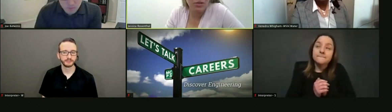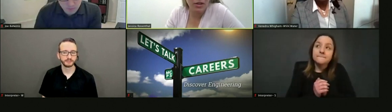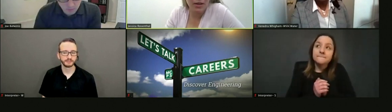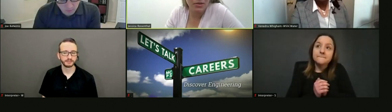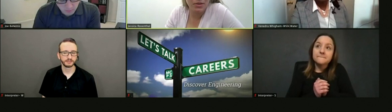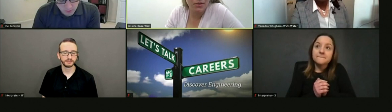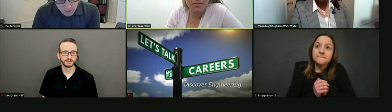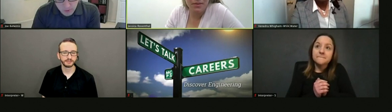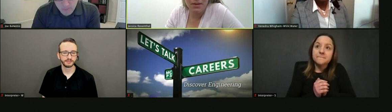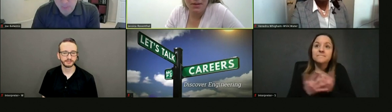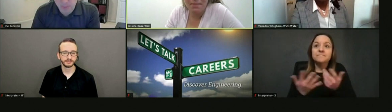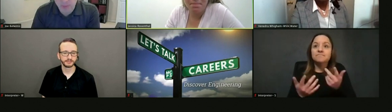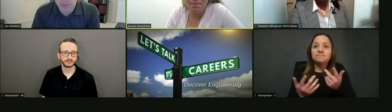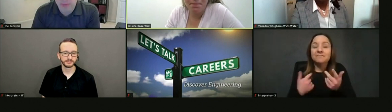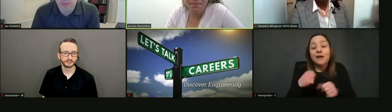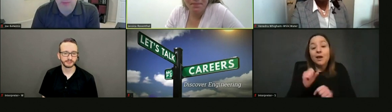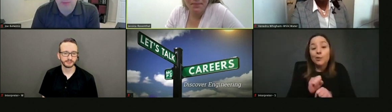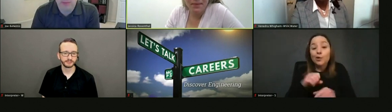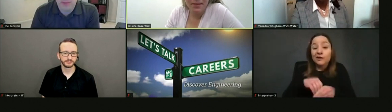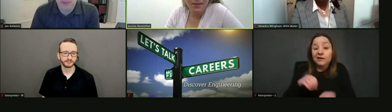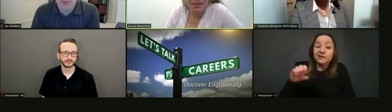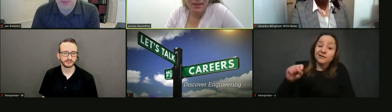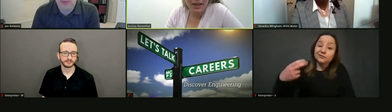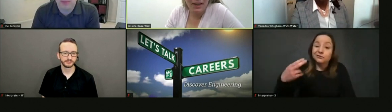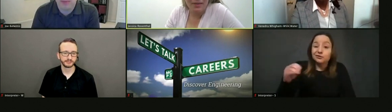I essentially work in a shop. So,